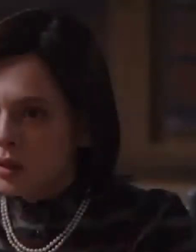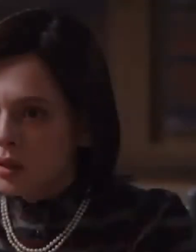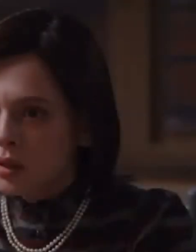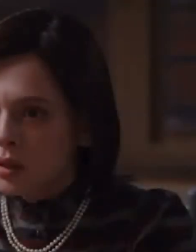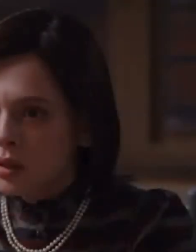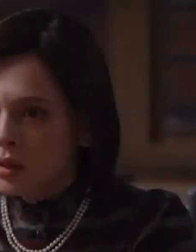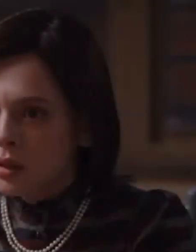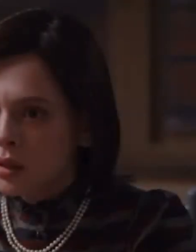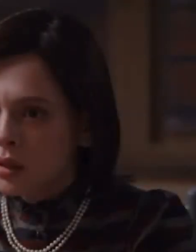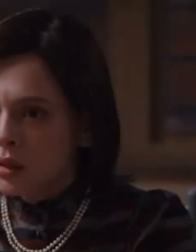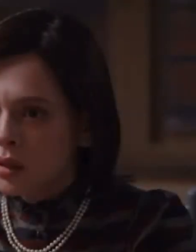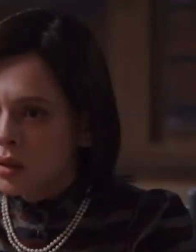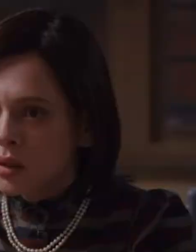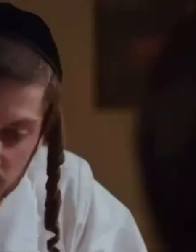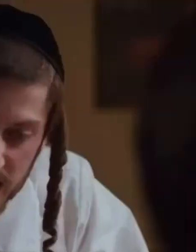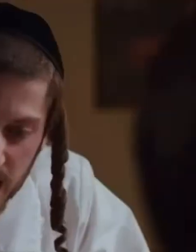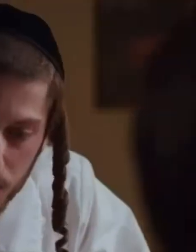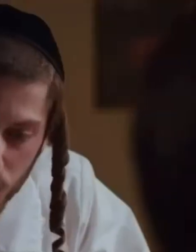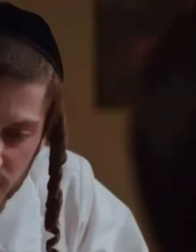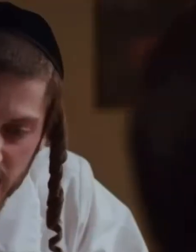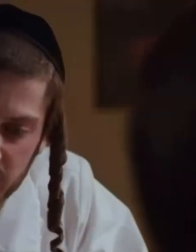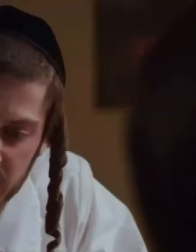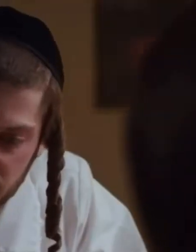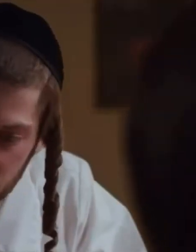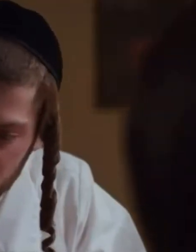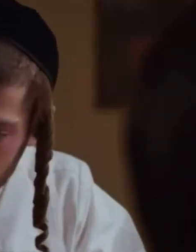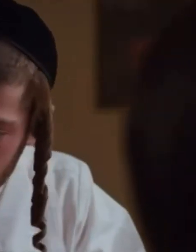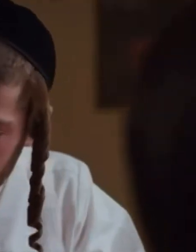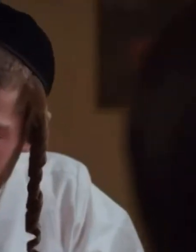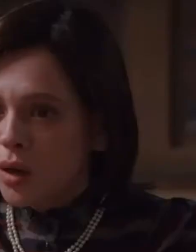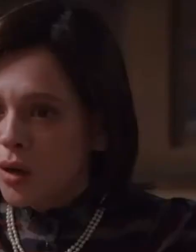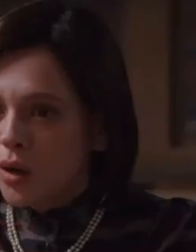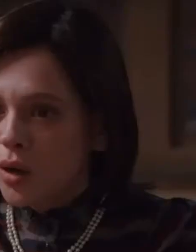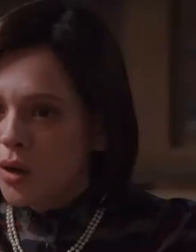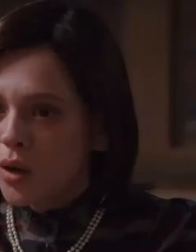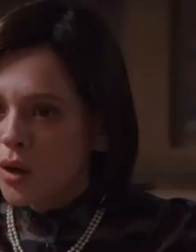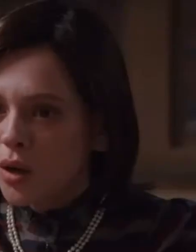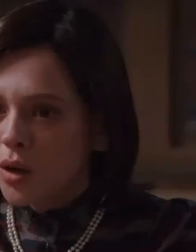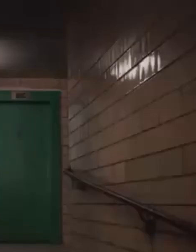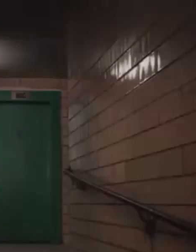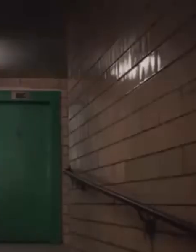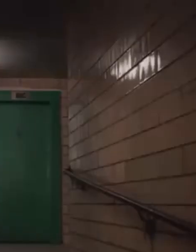Get me. Sie sucht, dass ich fest kein Mund ist, sondern geht ihr Farb für mich.